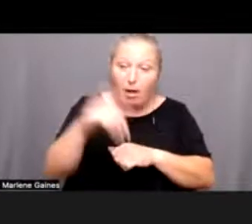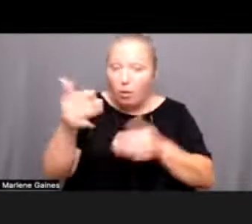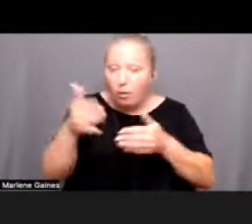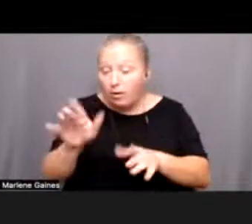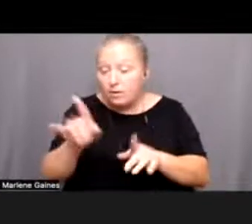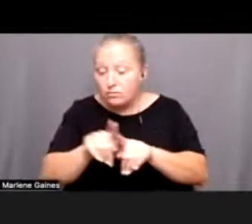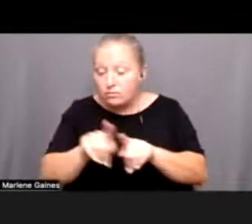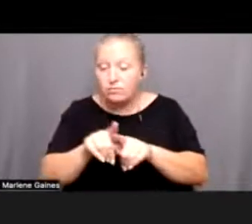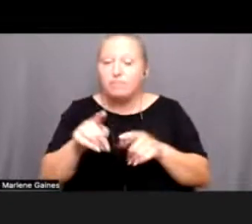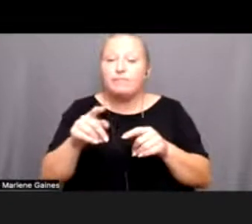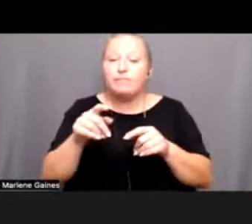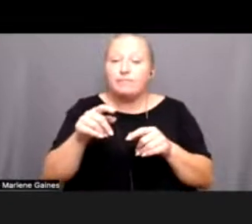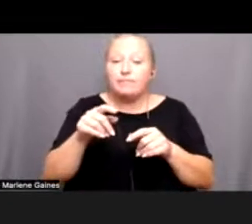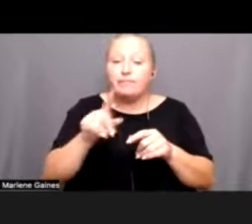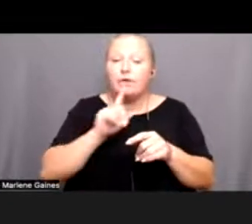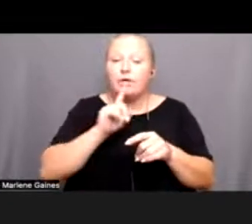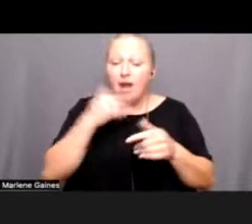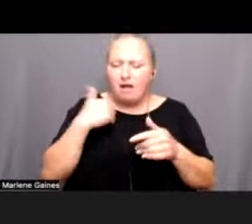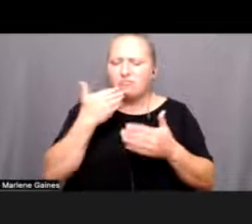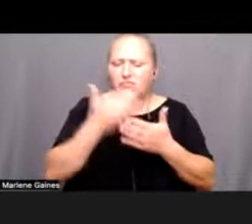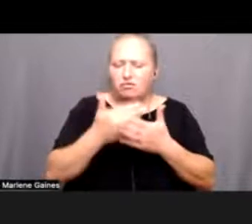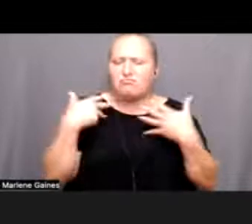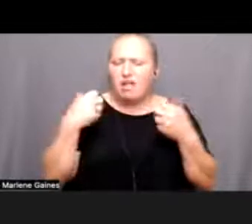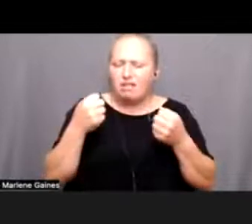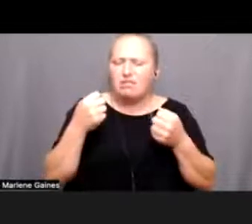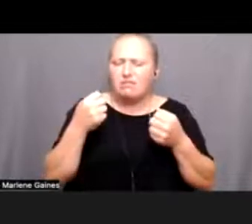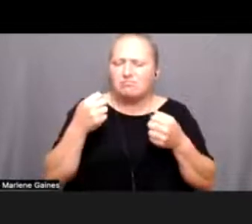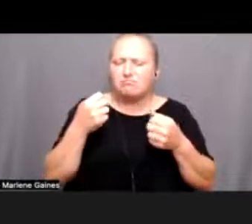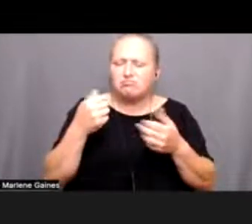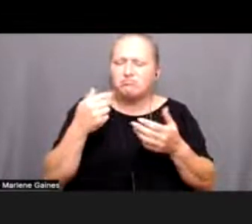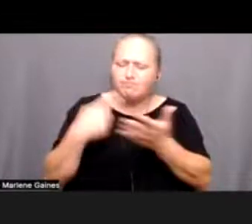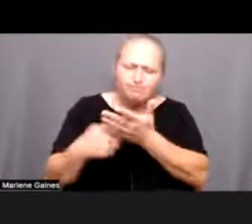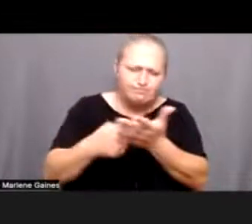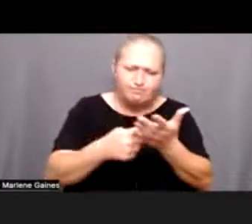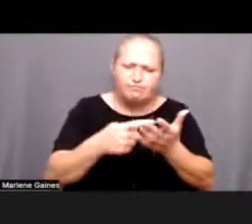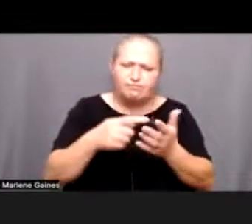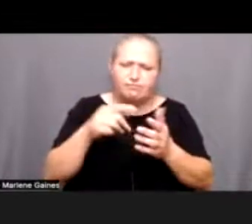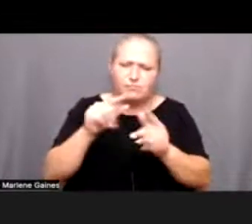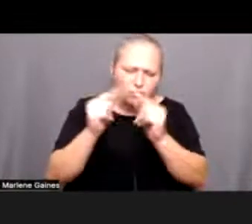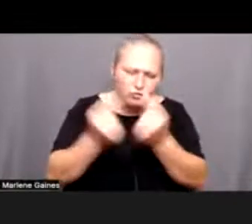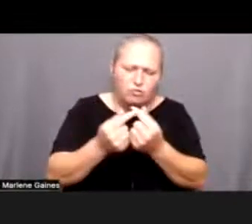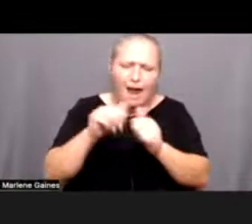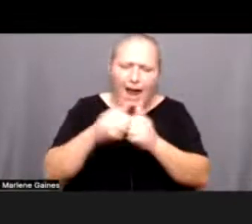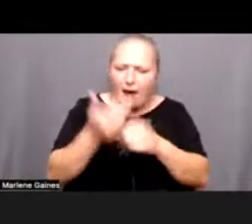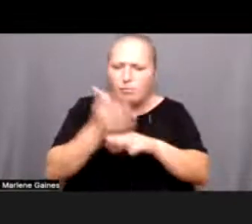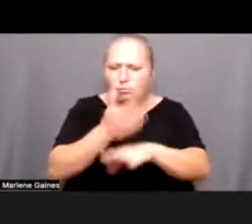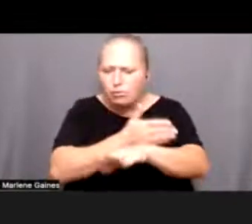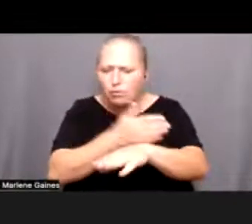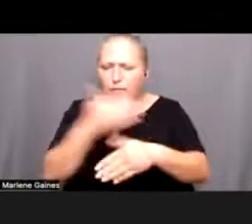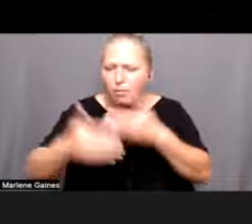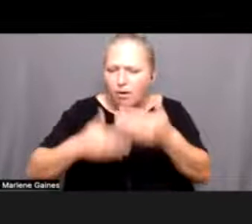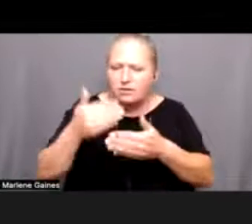So there's a really good, healthy conversation, a working group conversation about how we improve that process